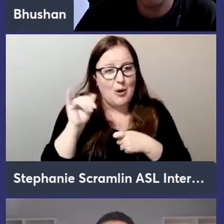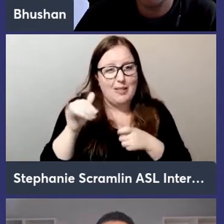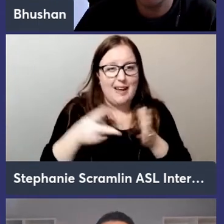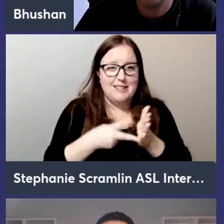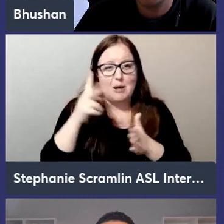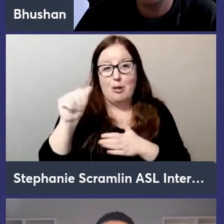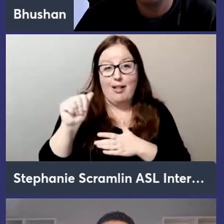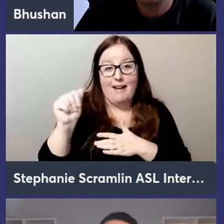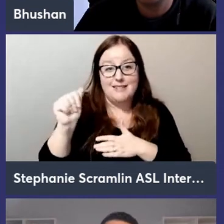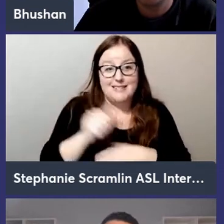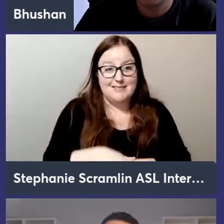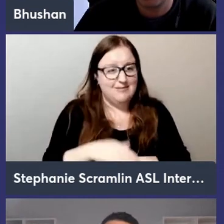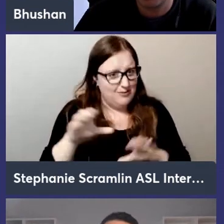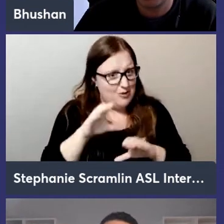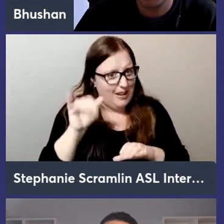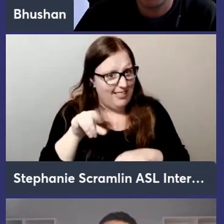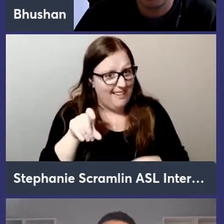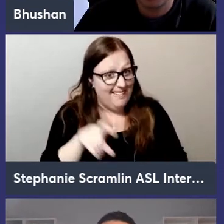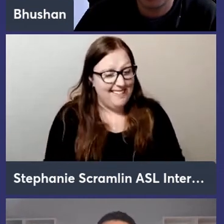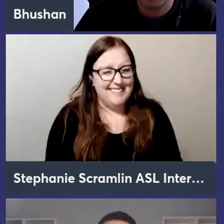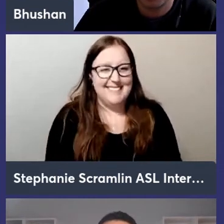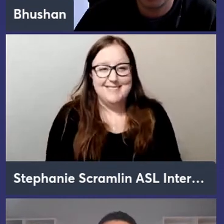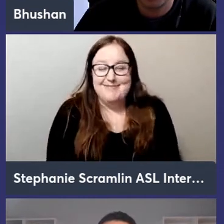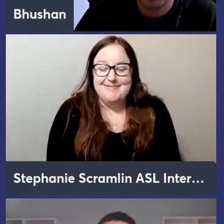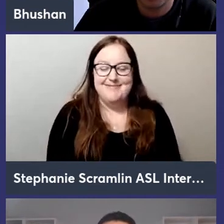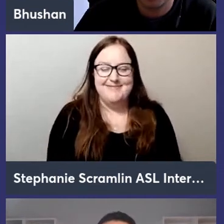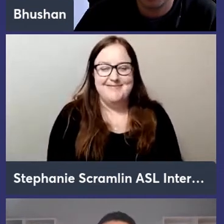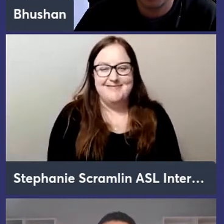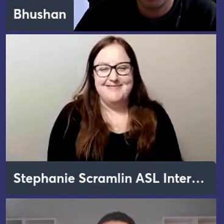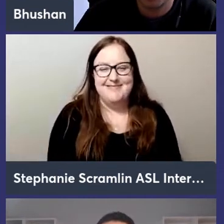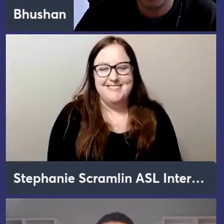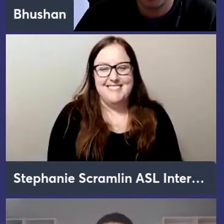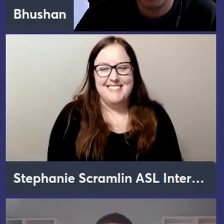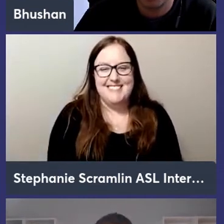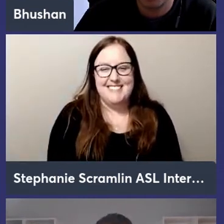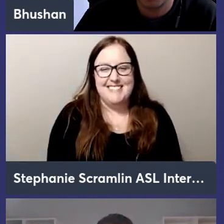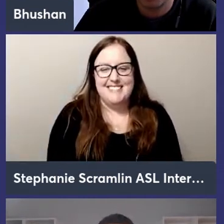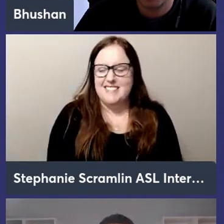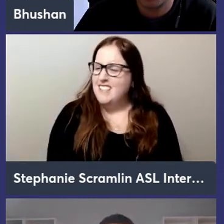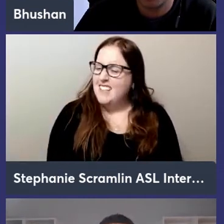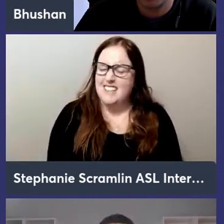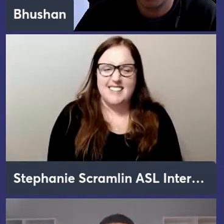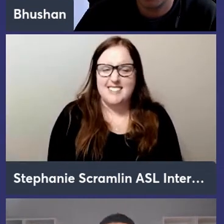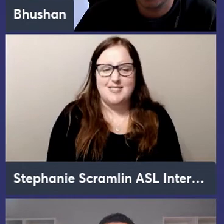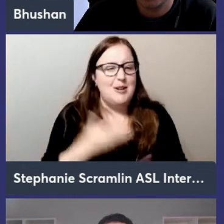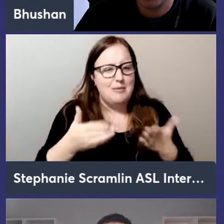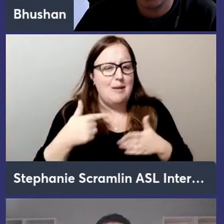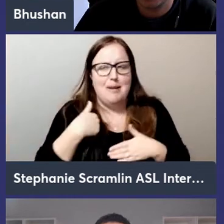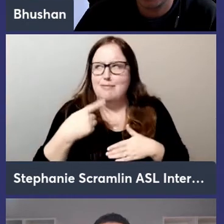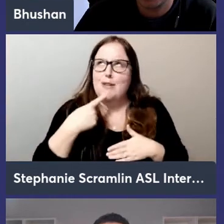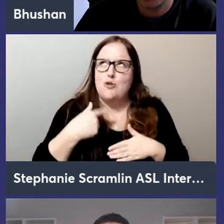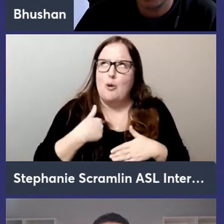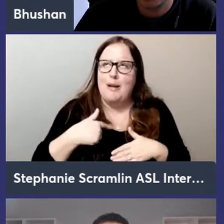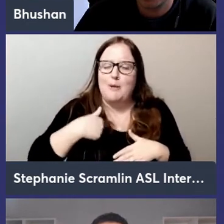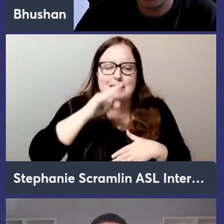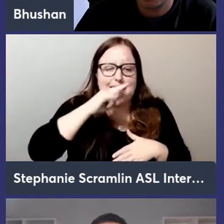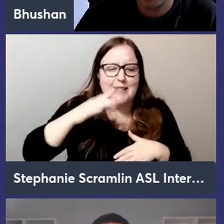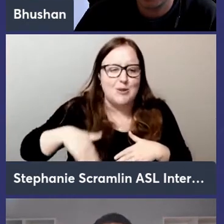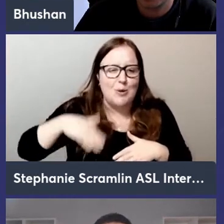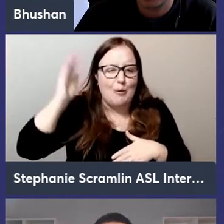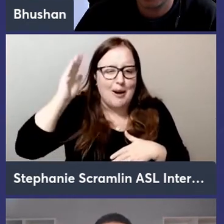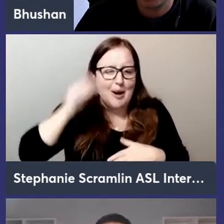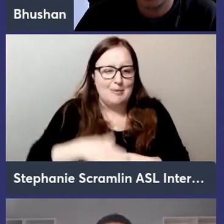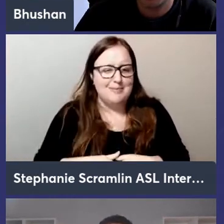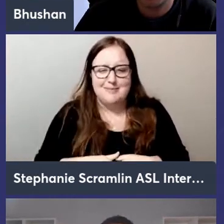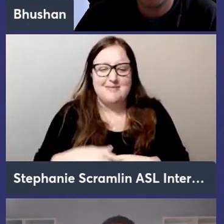stuff. You never had to do that? No? Maybe it's just something that I was told as a kid to make me feel better. Dating